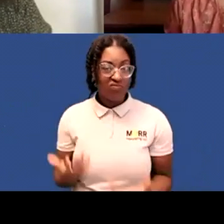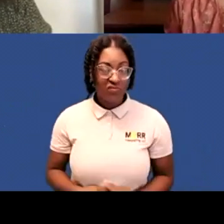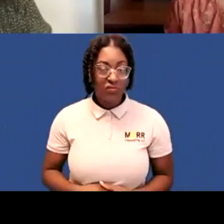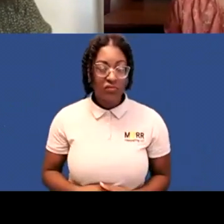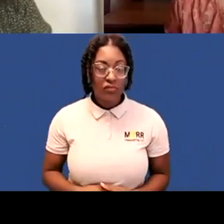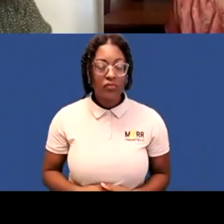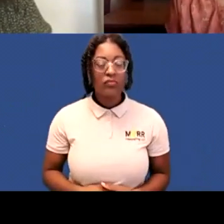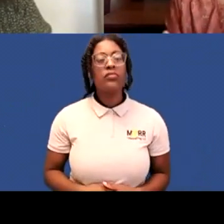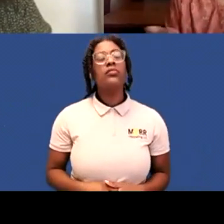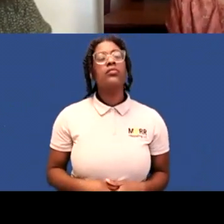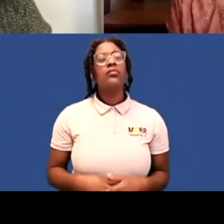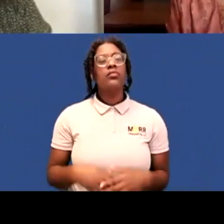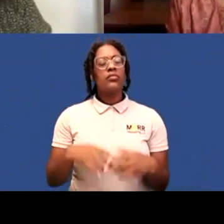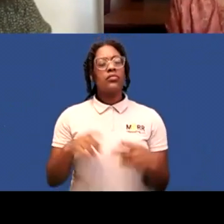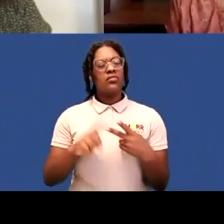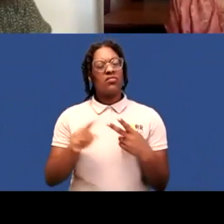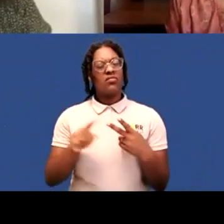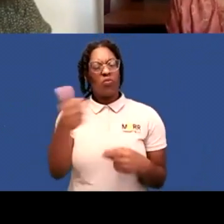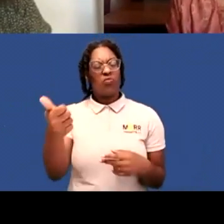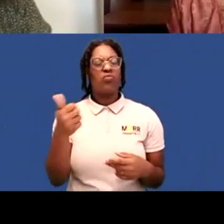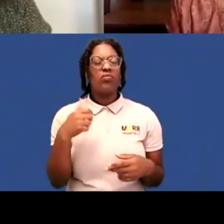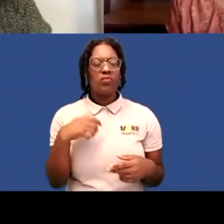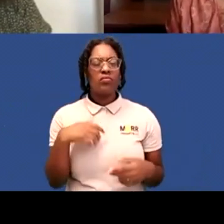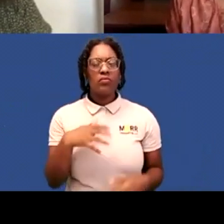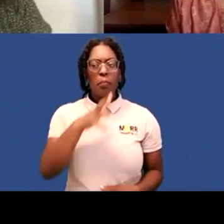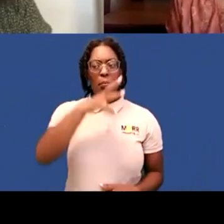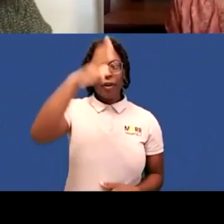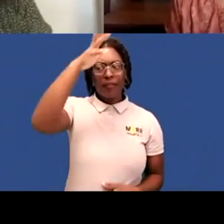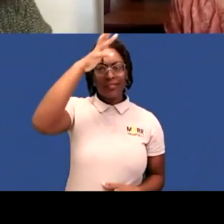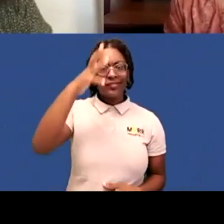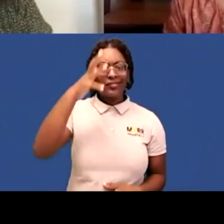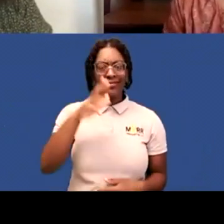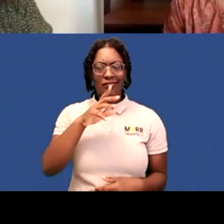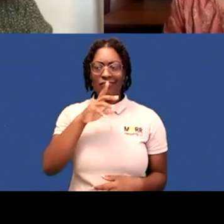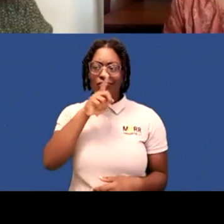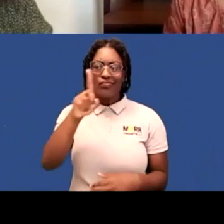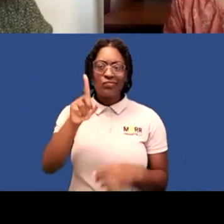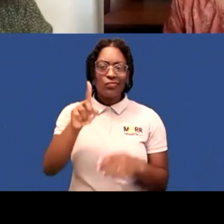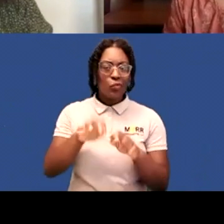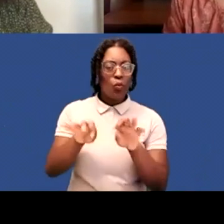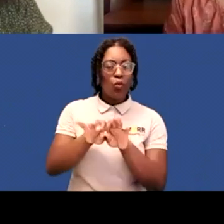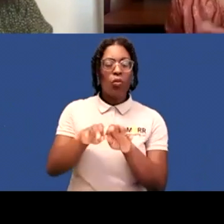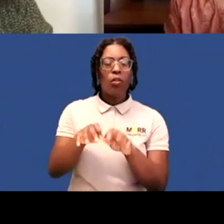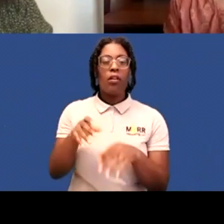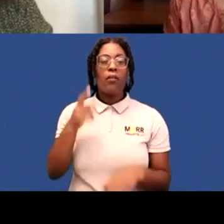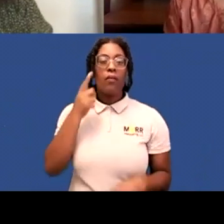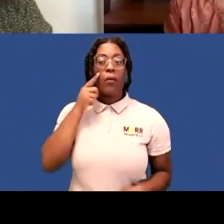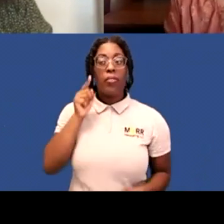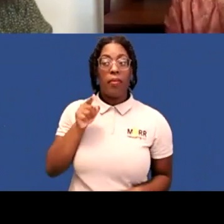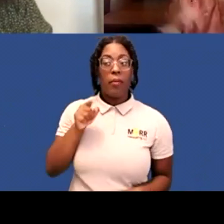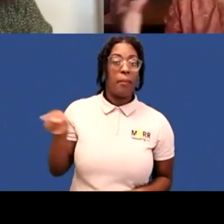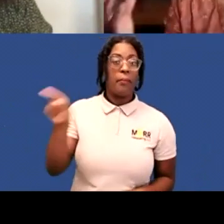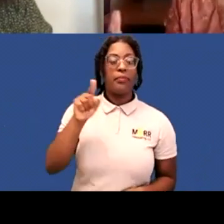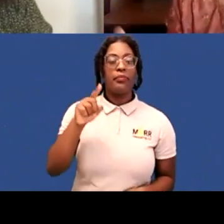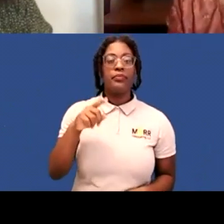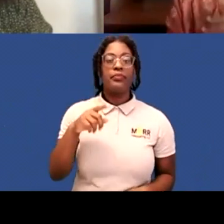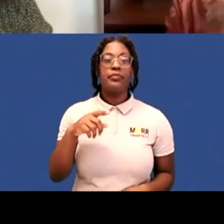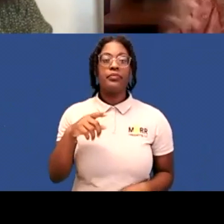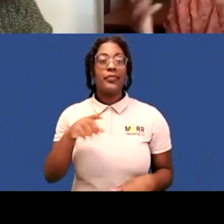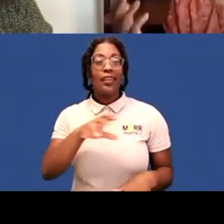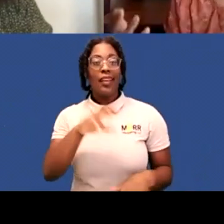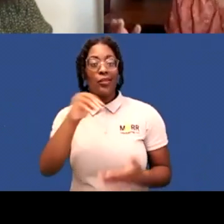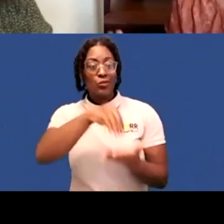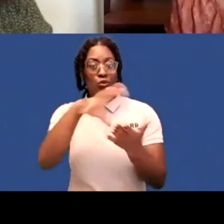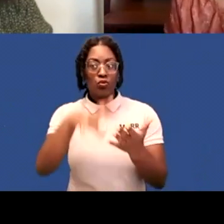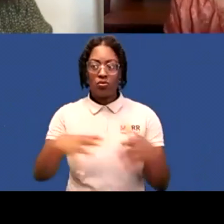make the work about being home. So asking students to, with their parents, gather all of